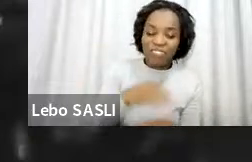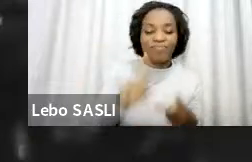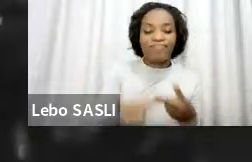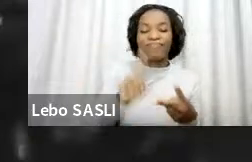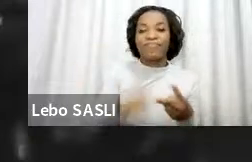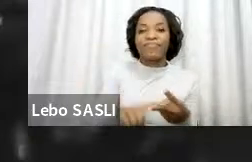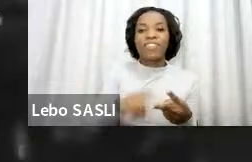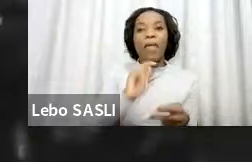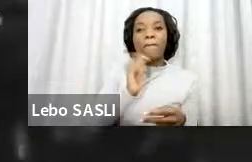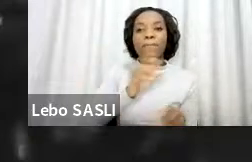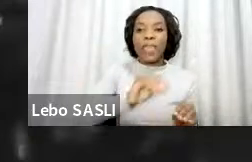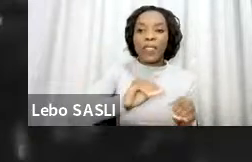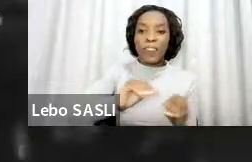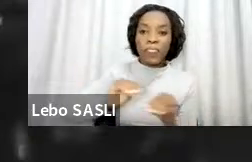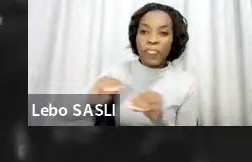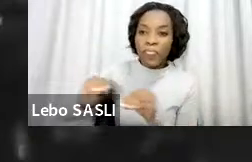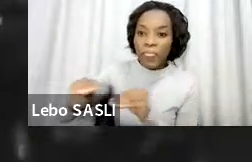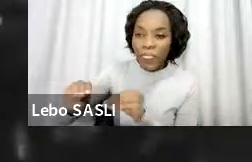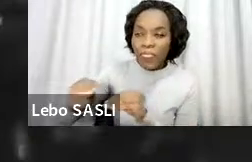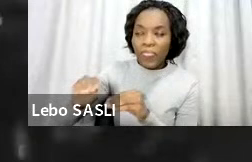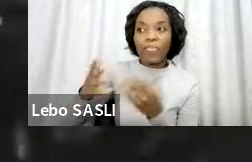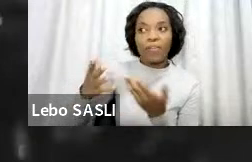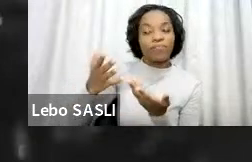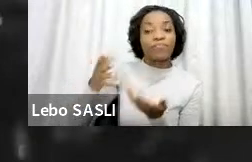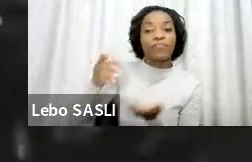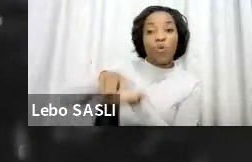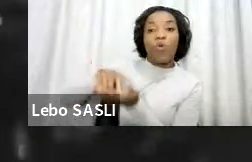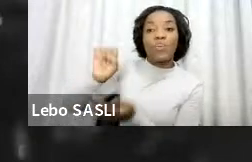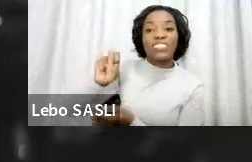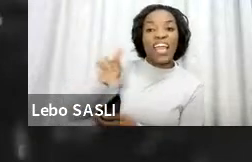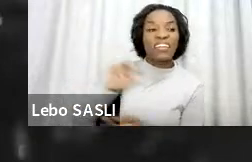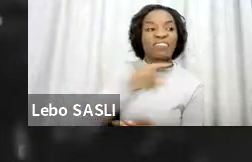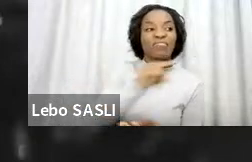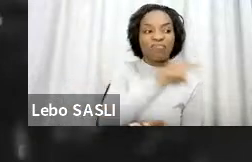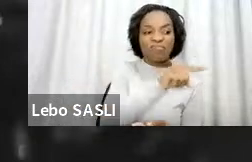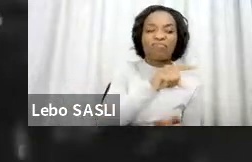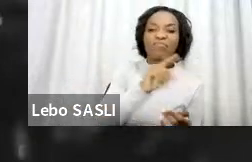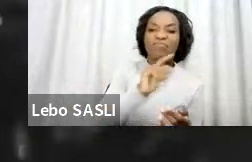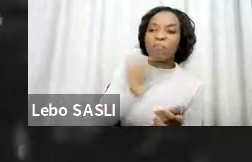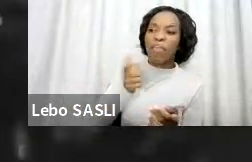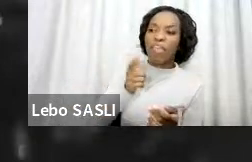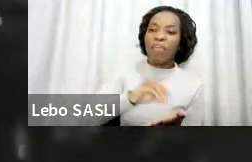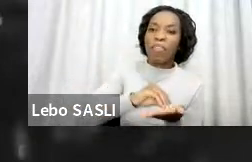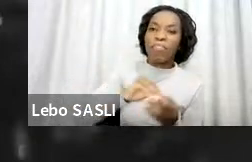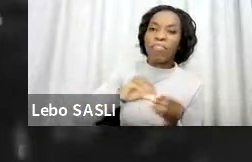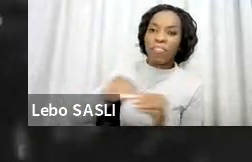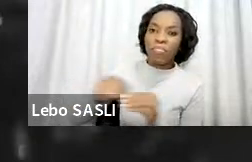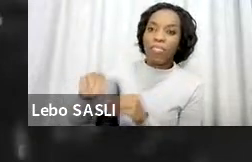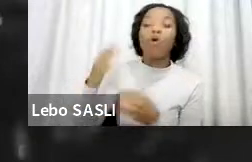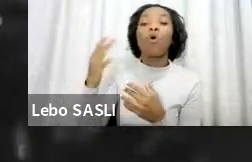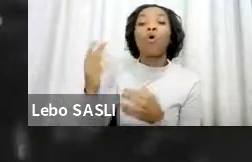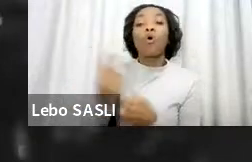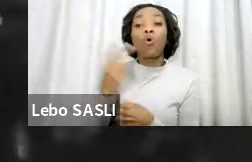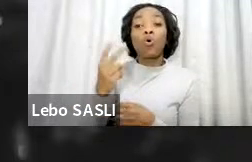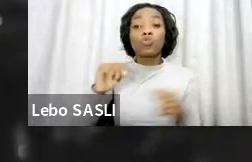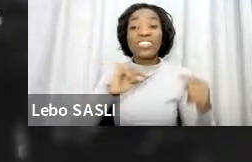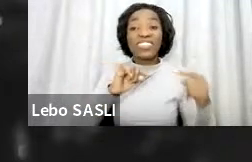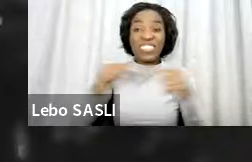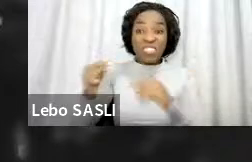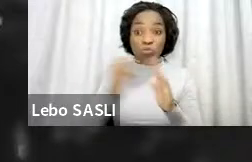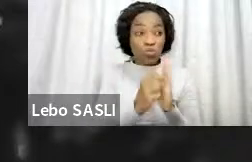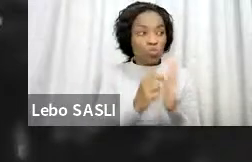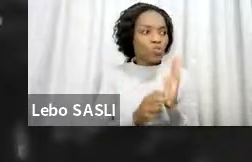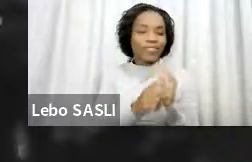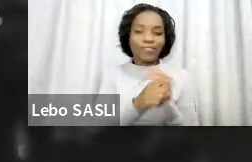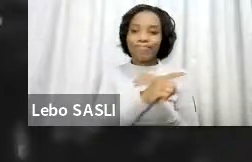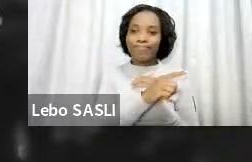and also taxpayers do not adhere to the SARS dispute rules.